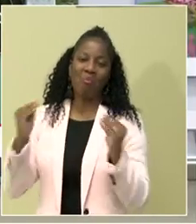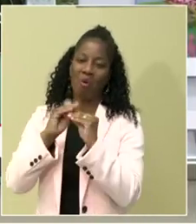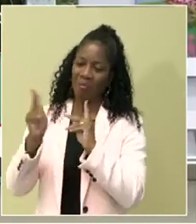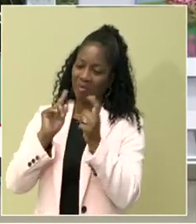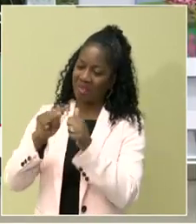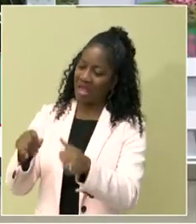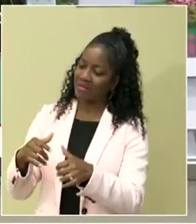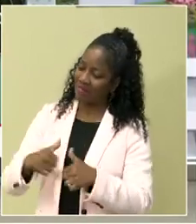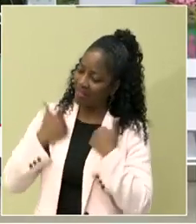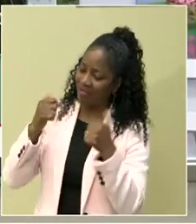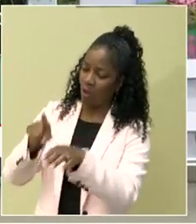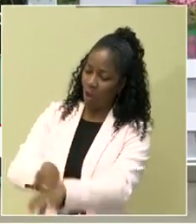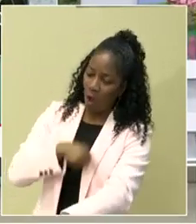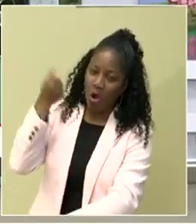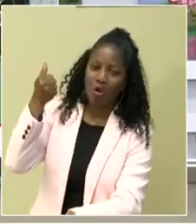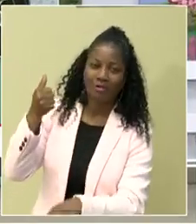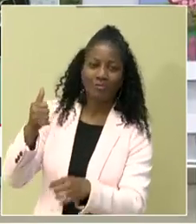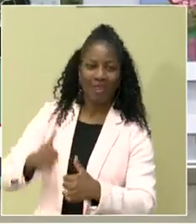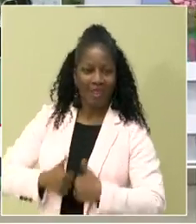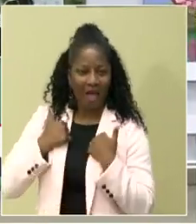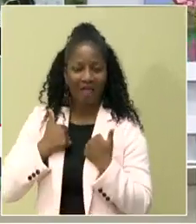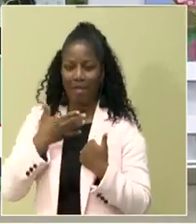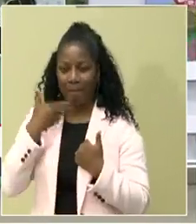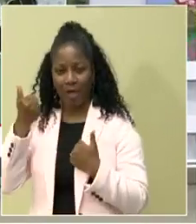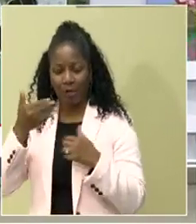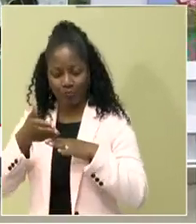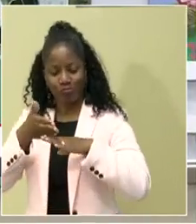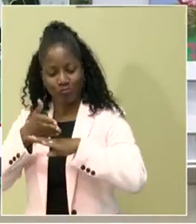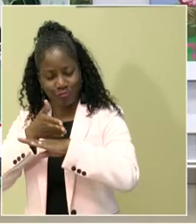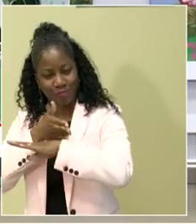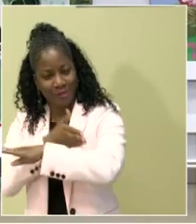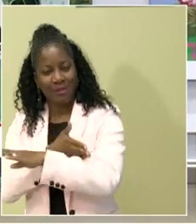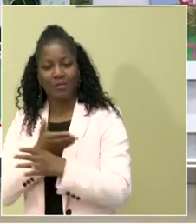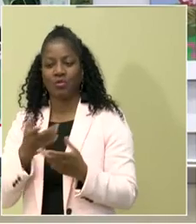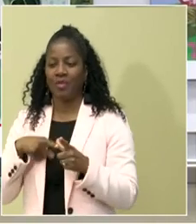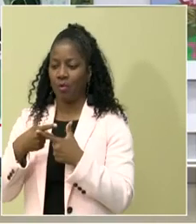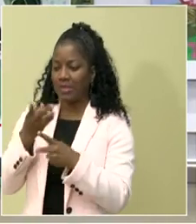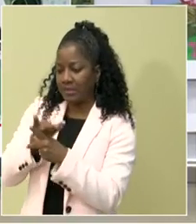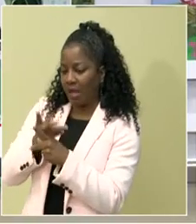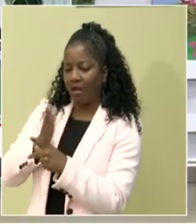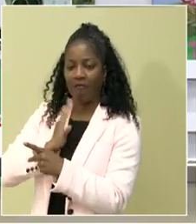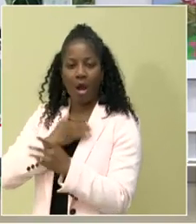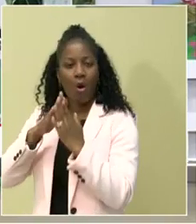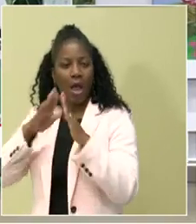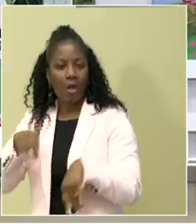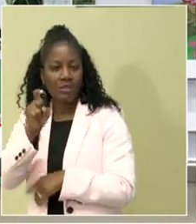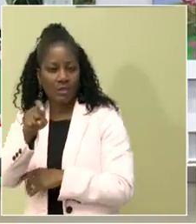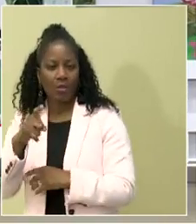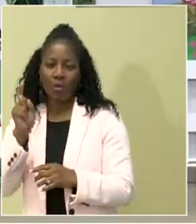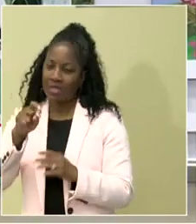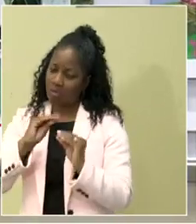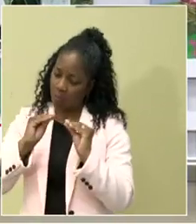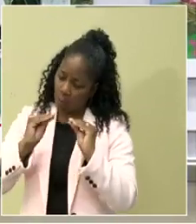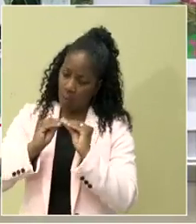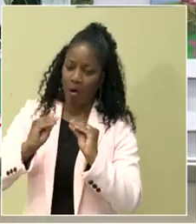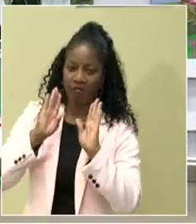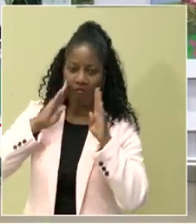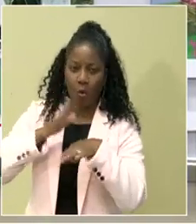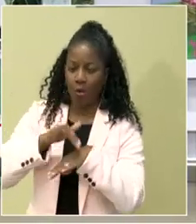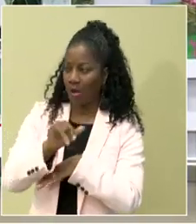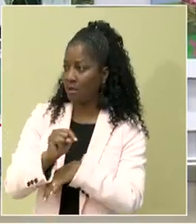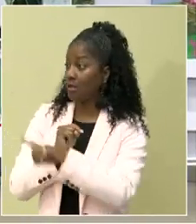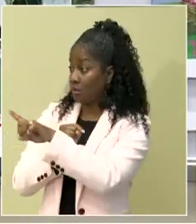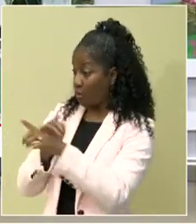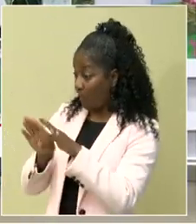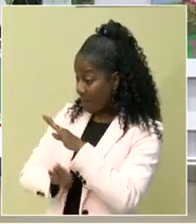living longer and longer and hopefully better and better so that we can take care of housing needs. We need to be very focused on it. So